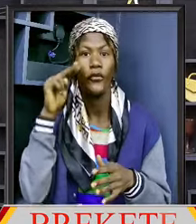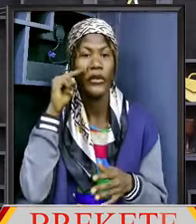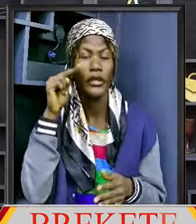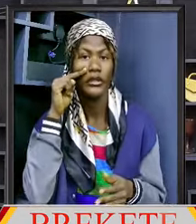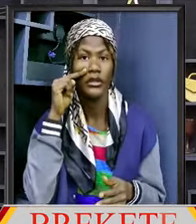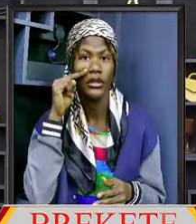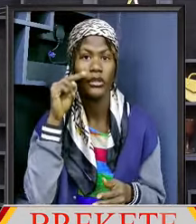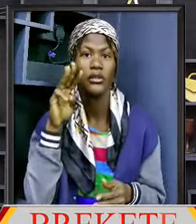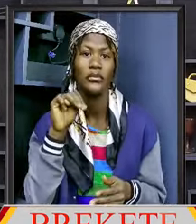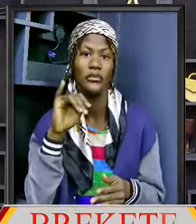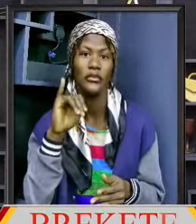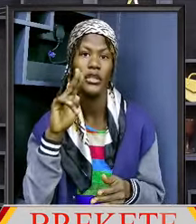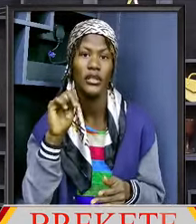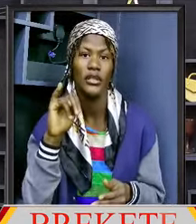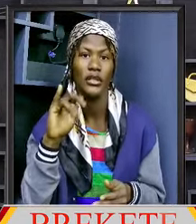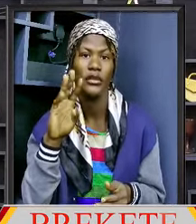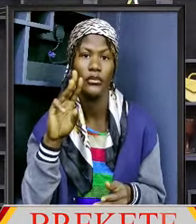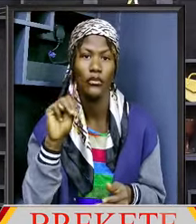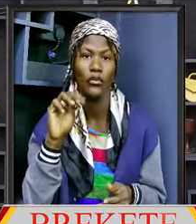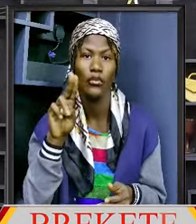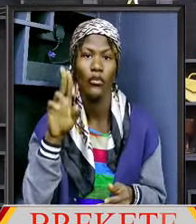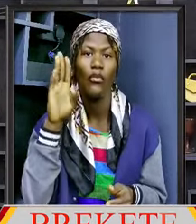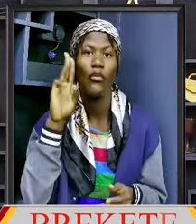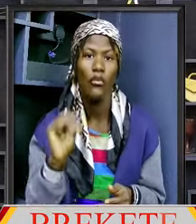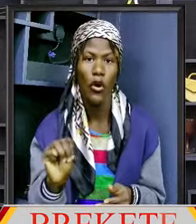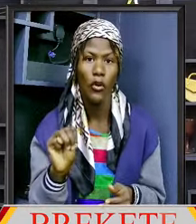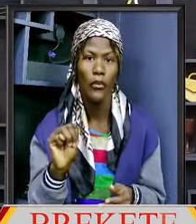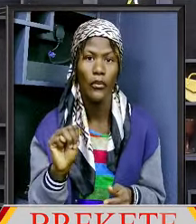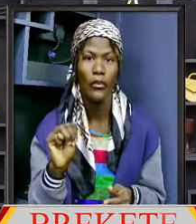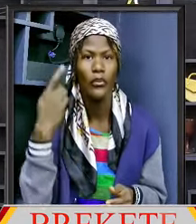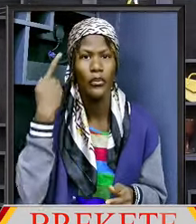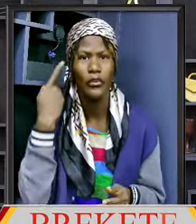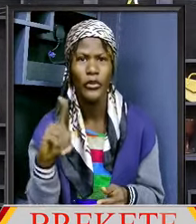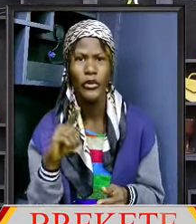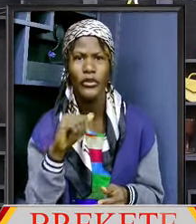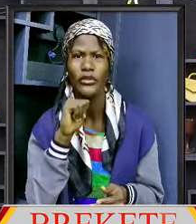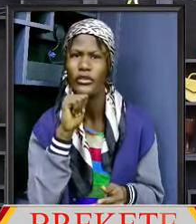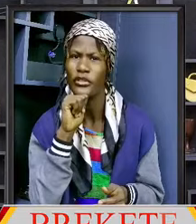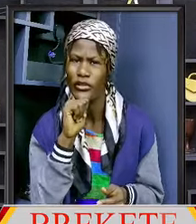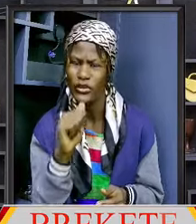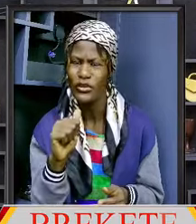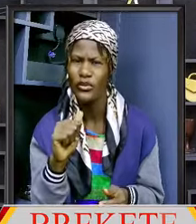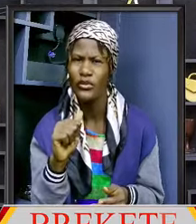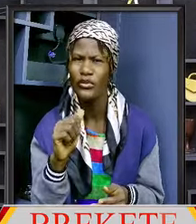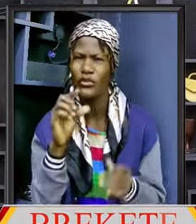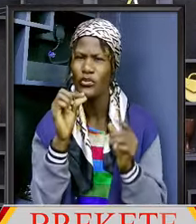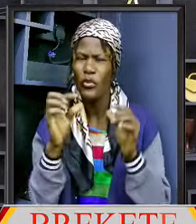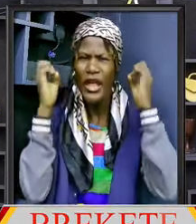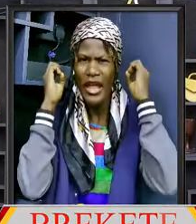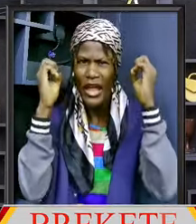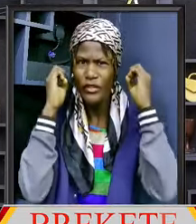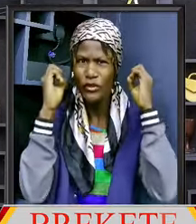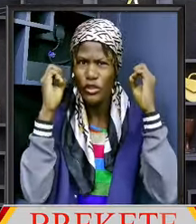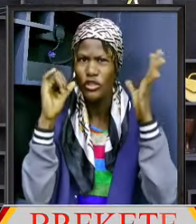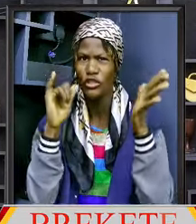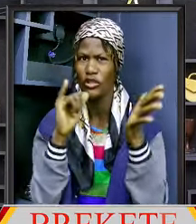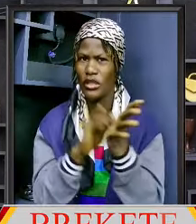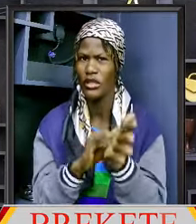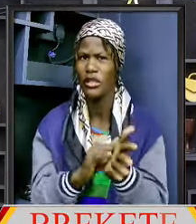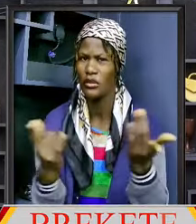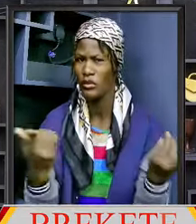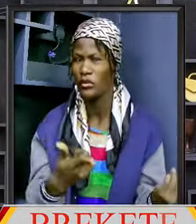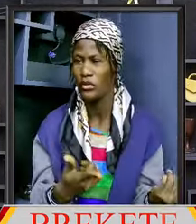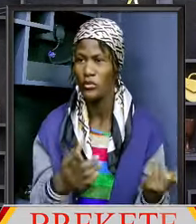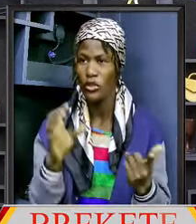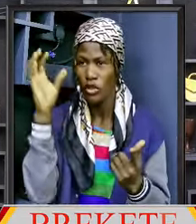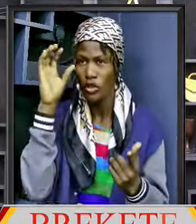Yes, sir. Minimum 30 minutes. Yes, because sir. No be small education we they get from these people. Yes, sir. You see the caliber of people we come. Honestly,